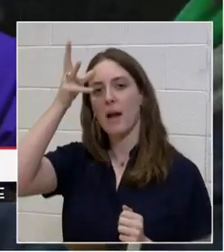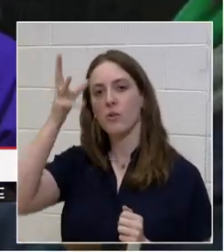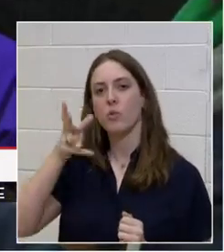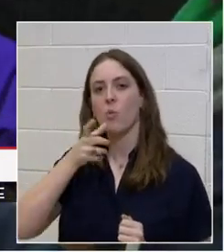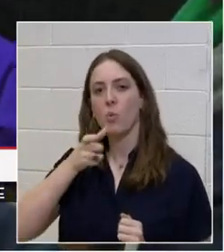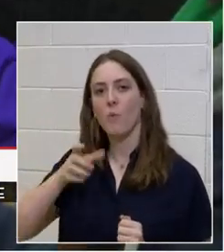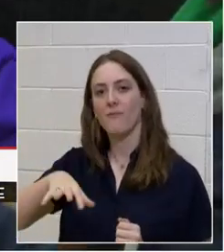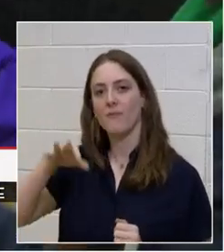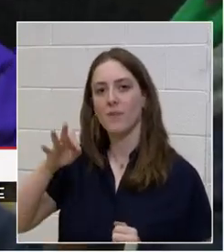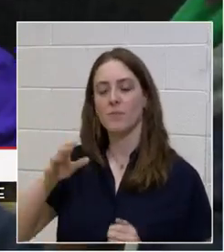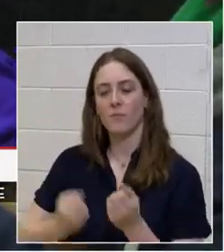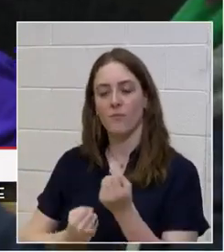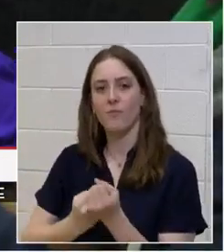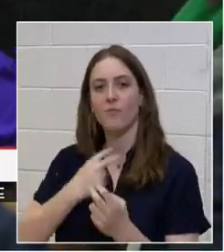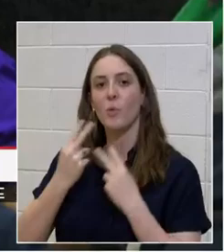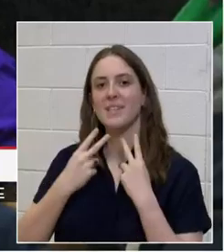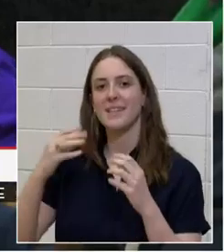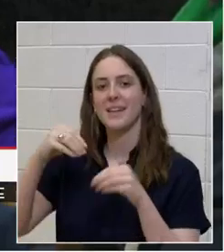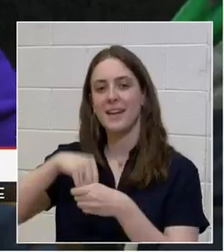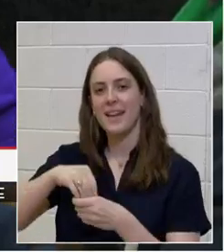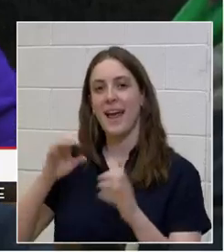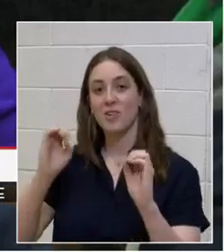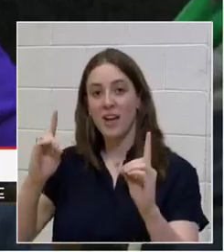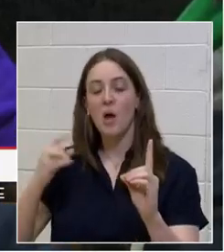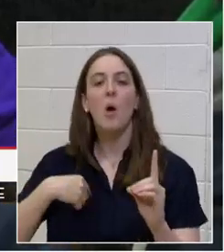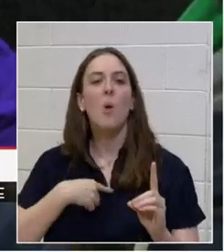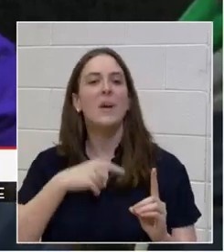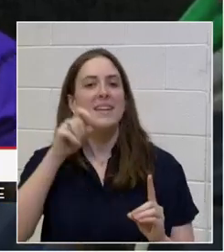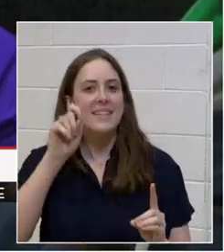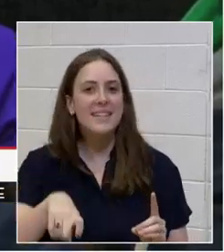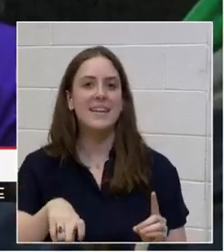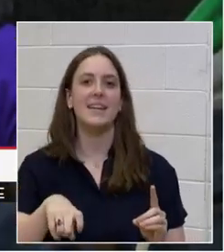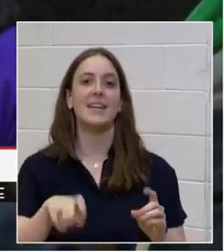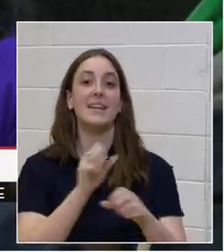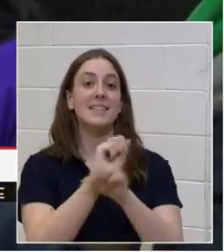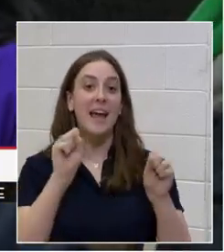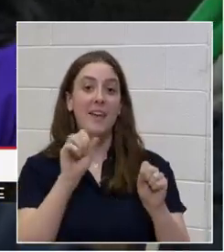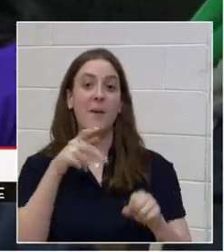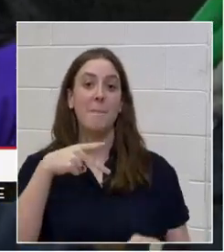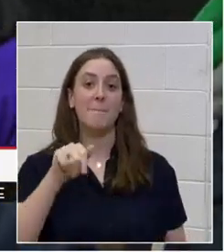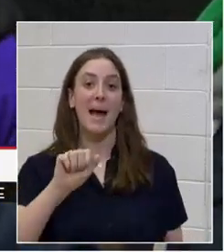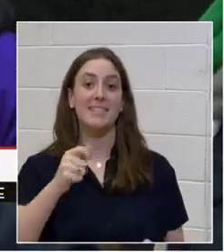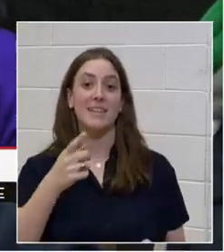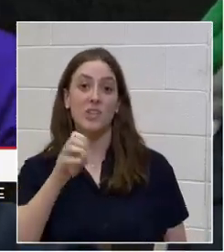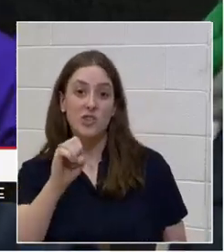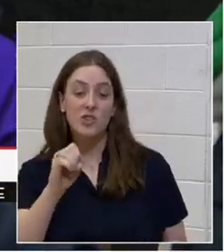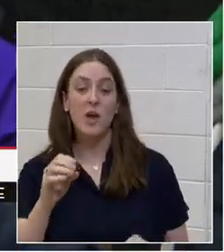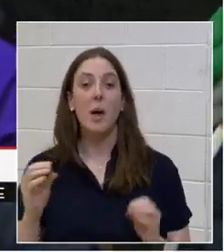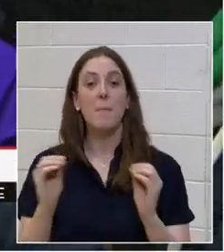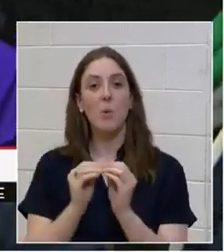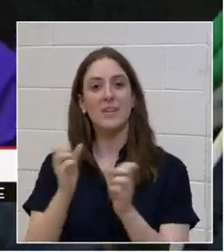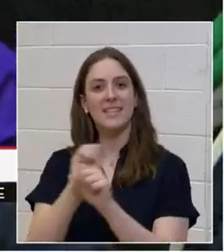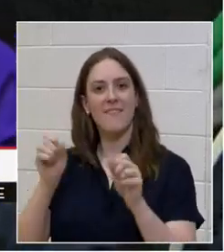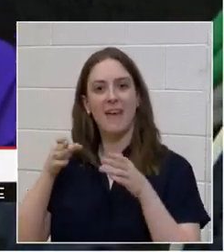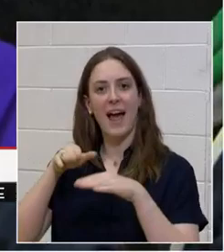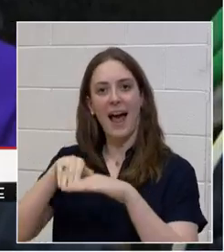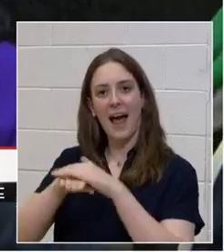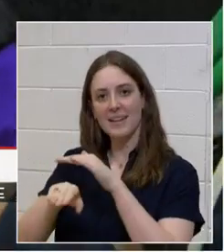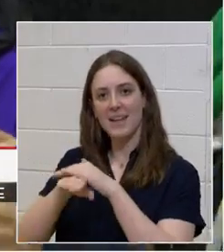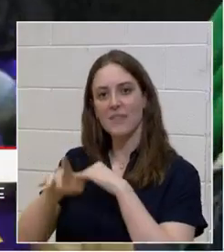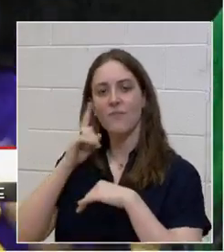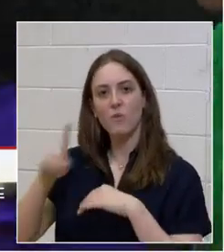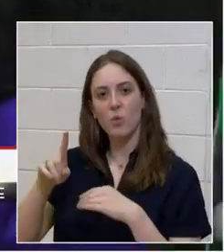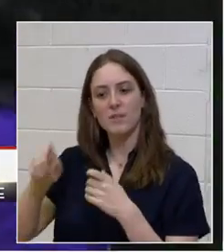more funding for public safety. We need it for safe passage, and we need it for more access for specialized